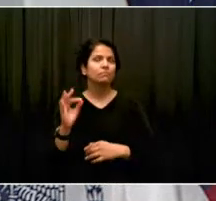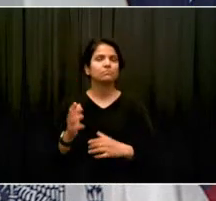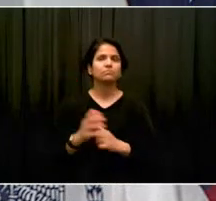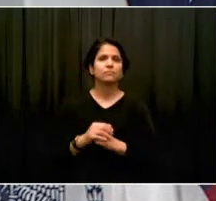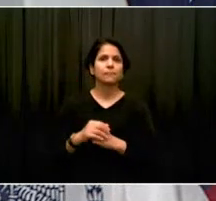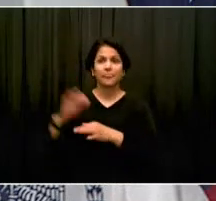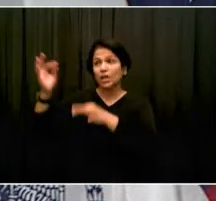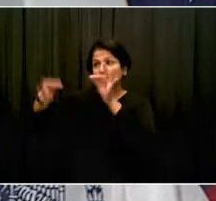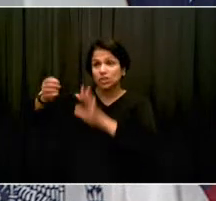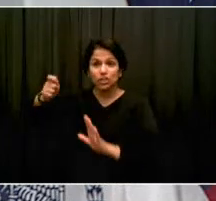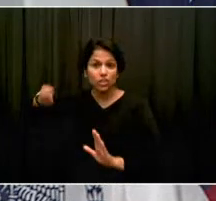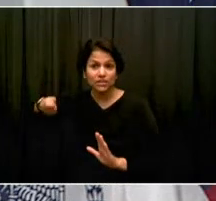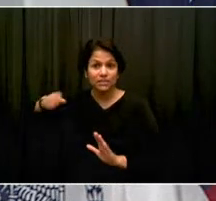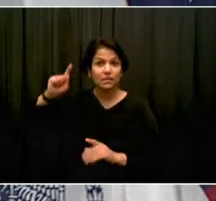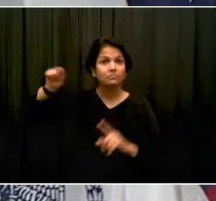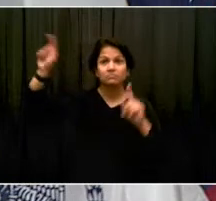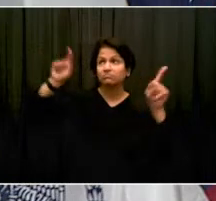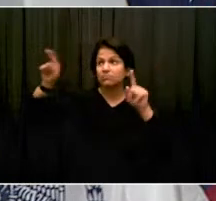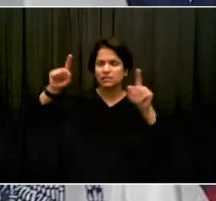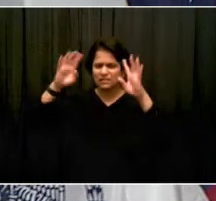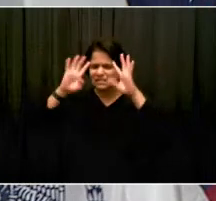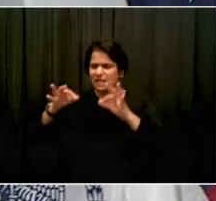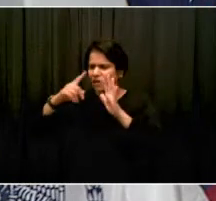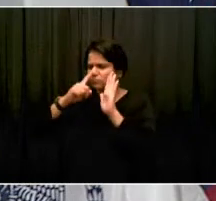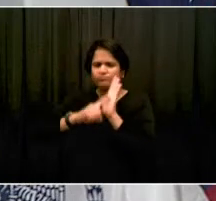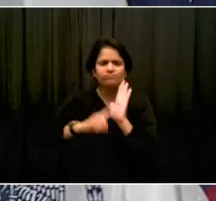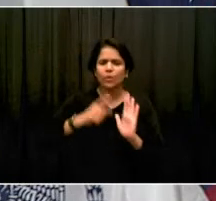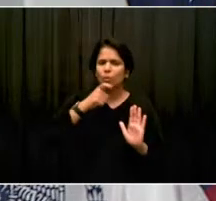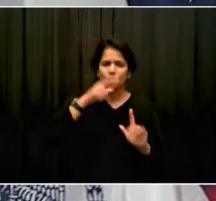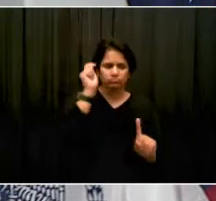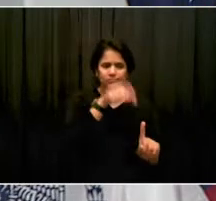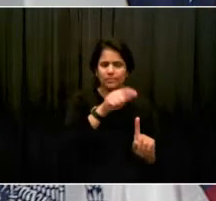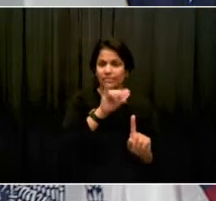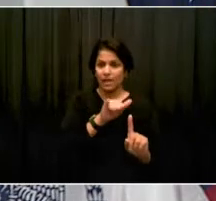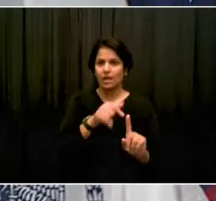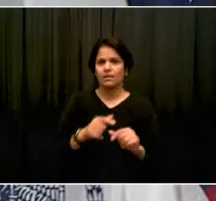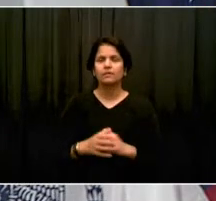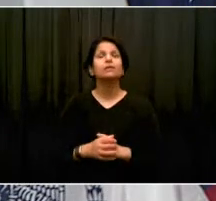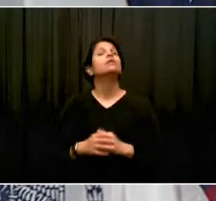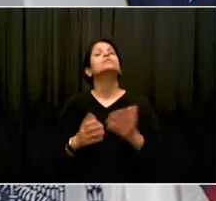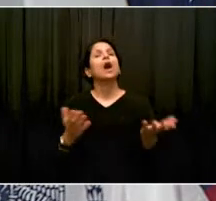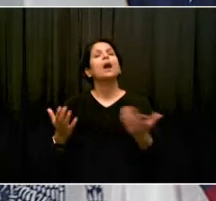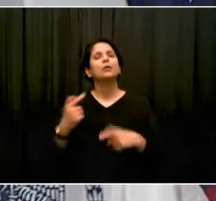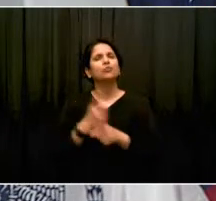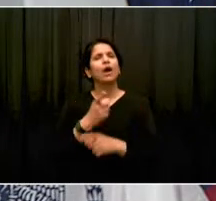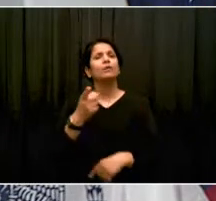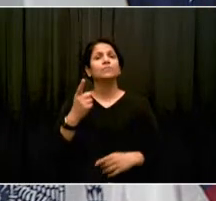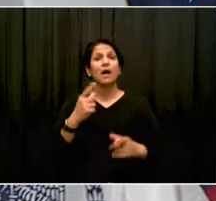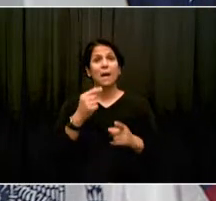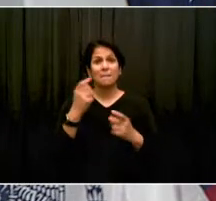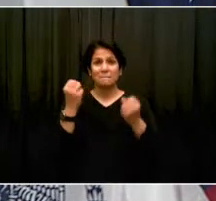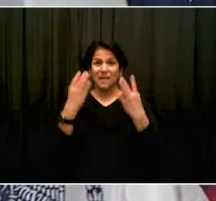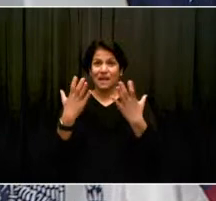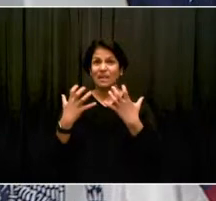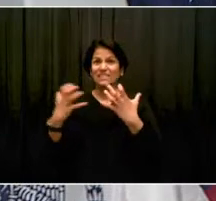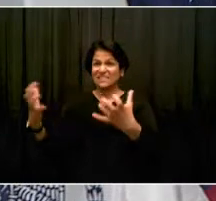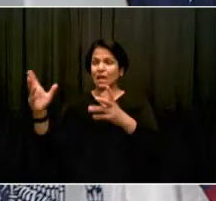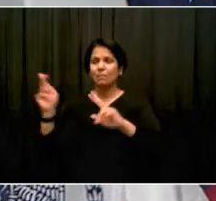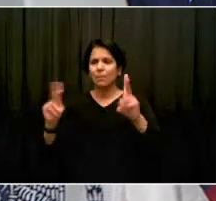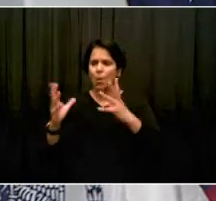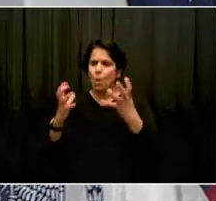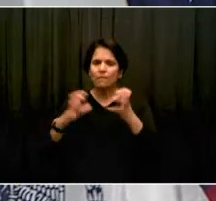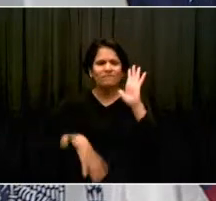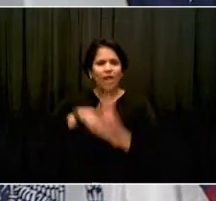need answers, so we stand ready to take whatever next step will get this resolved.